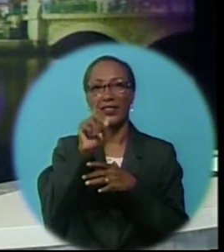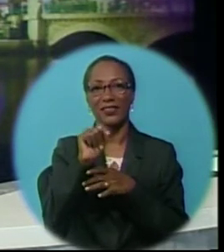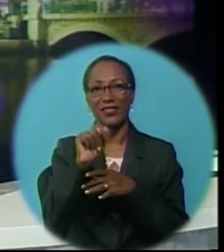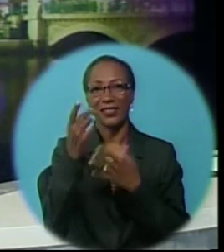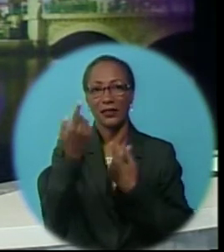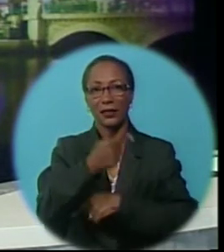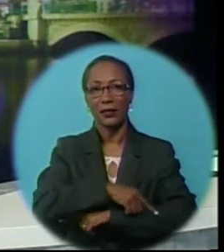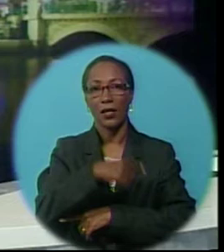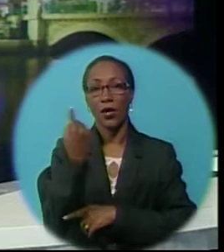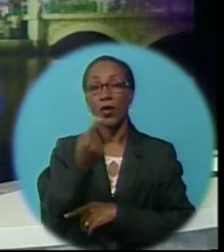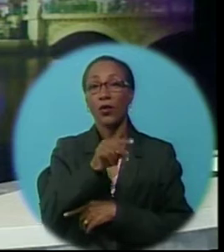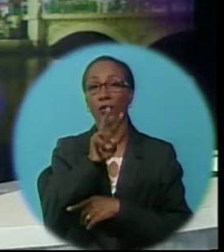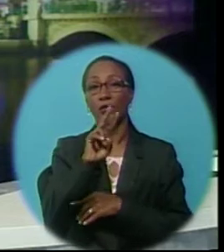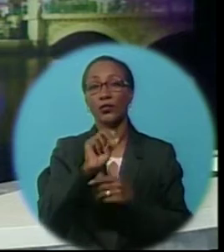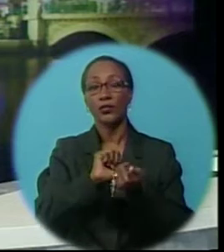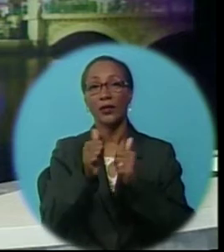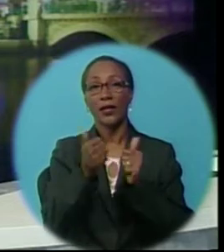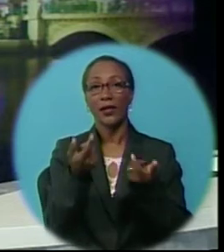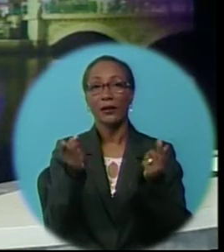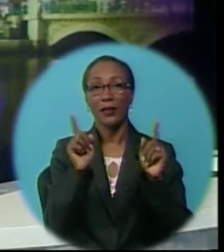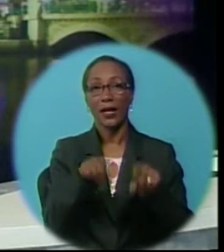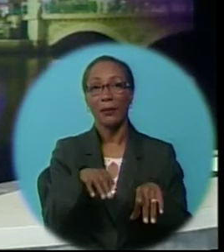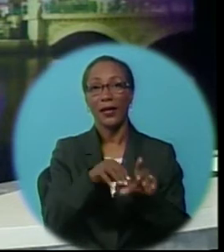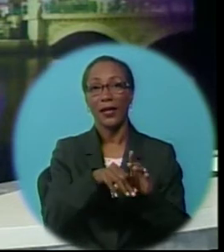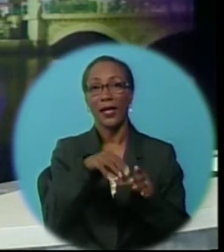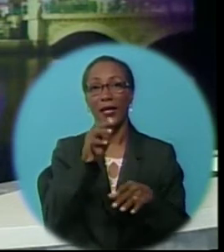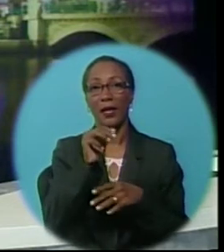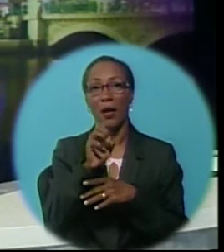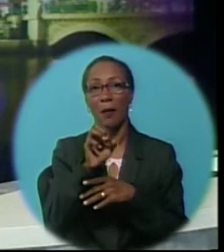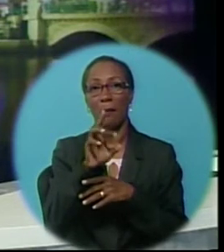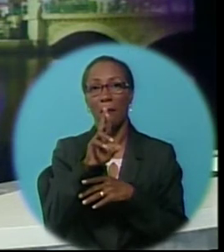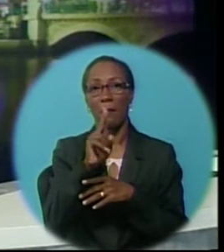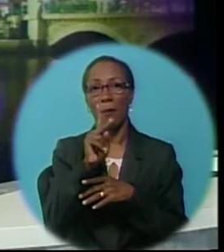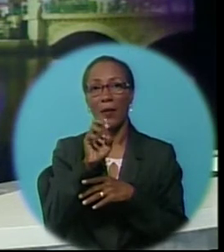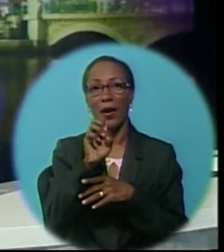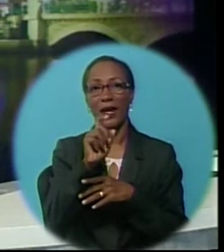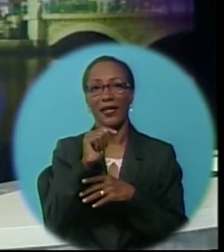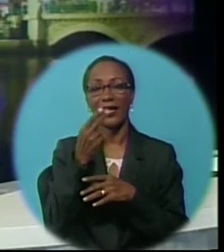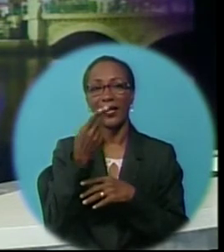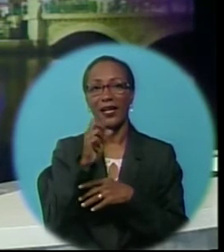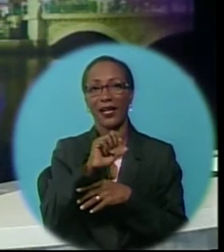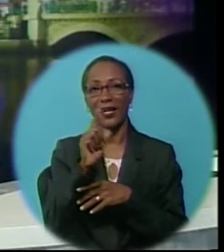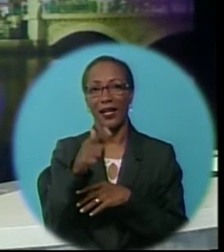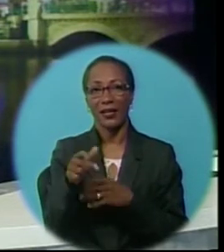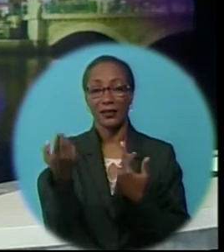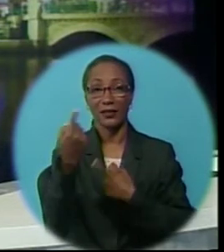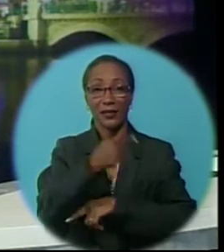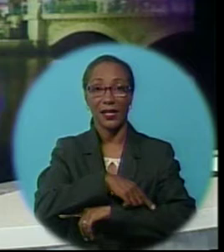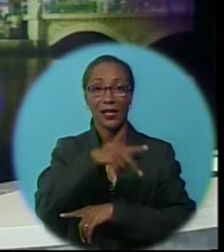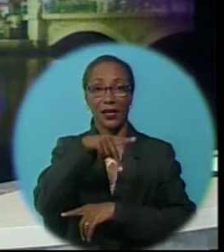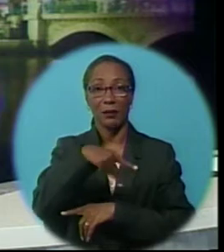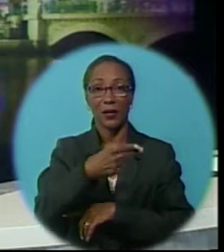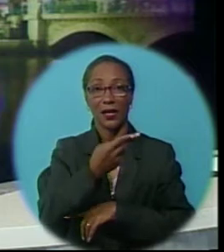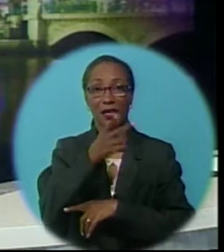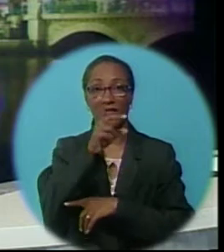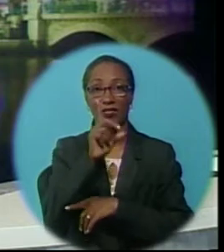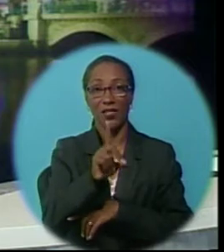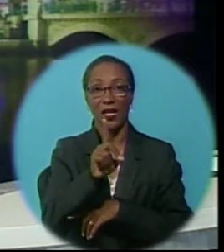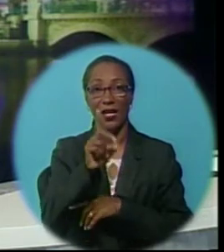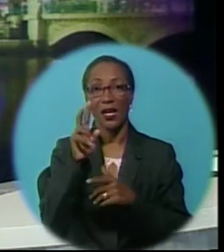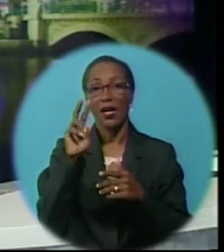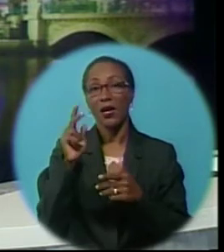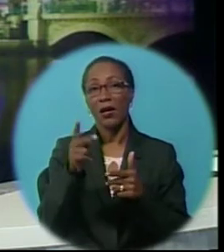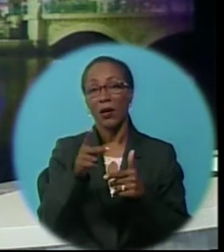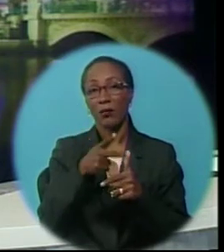were featured at the James Bryan Complex in Market Hill in the Pine Hill Dairy Primary Schools Championship. Reporting on the encounter between